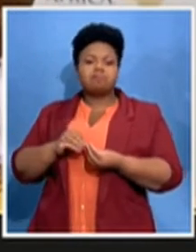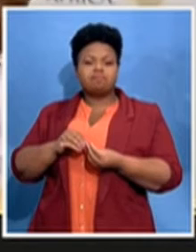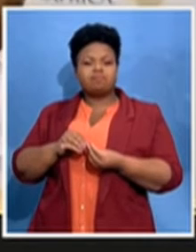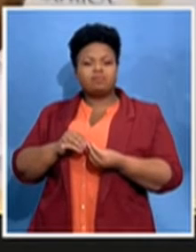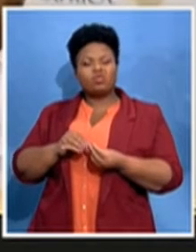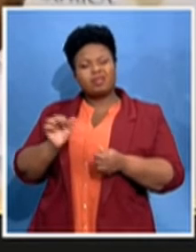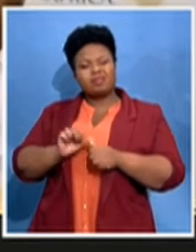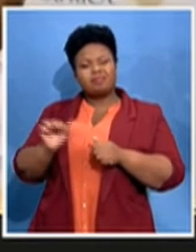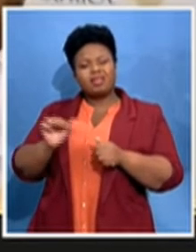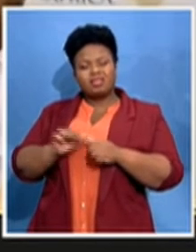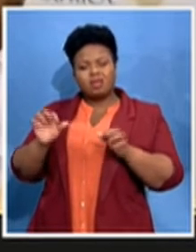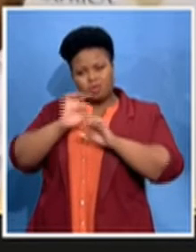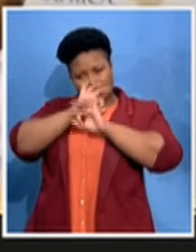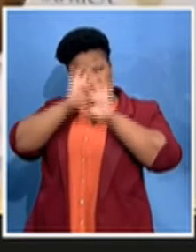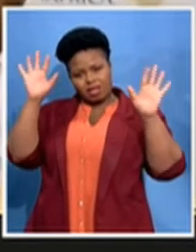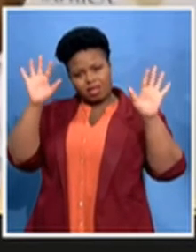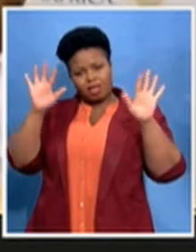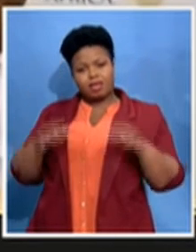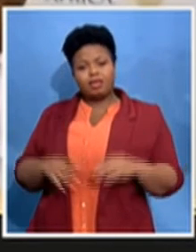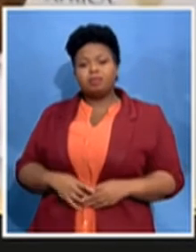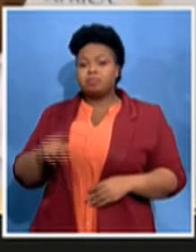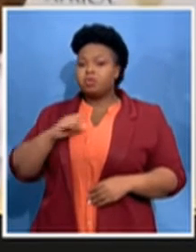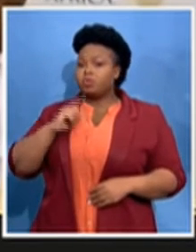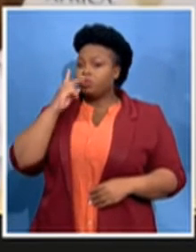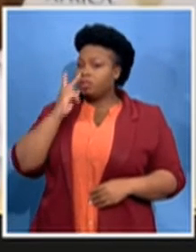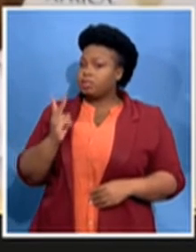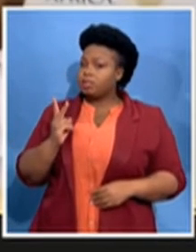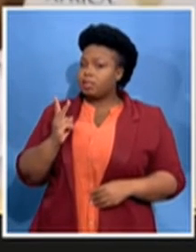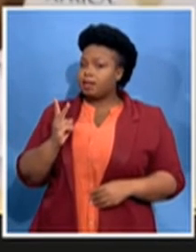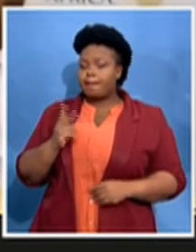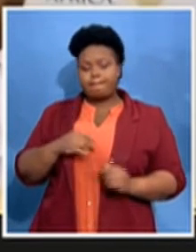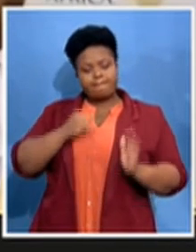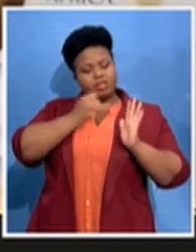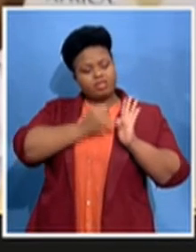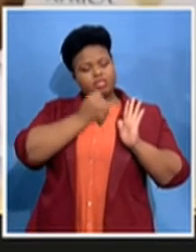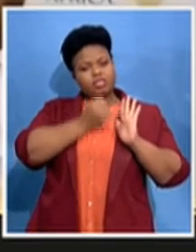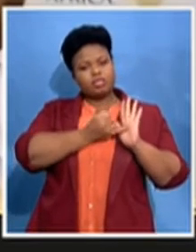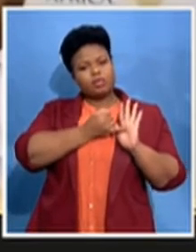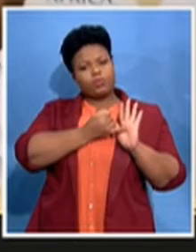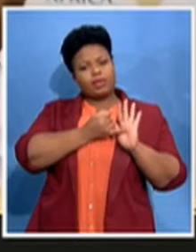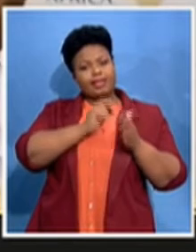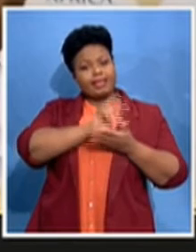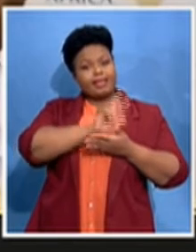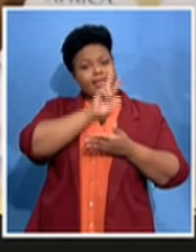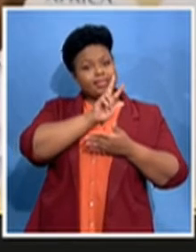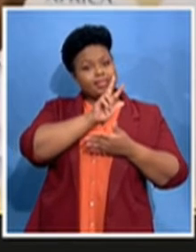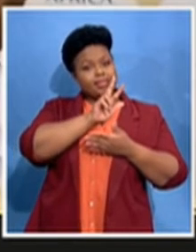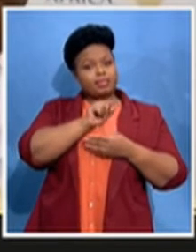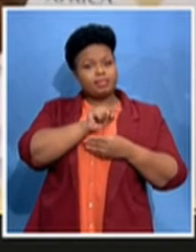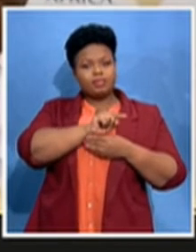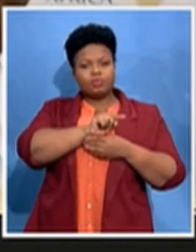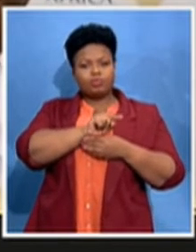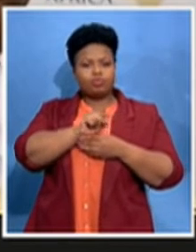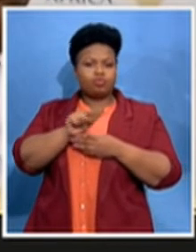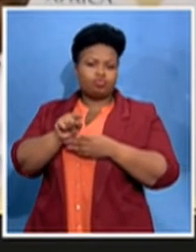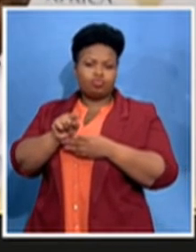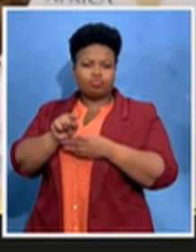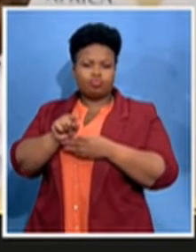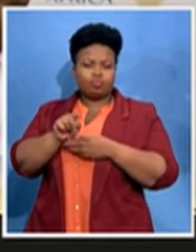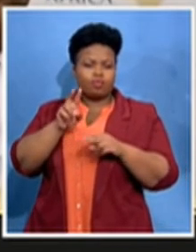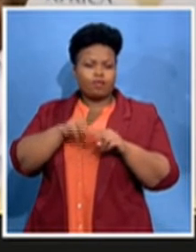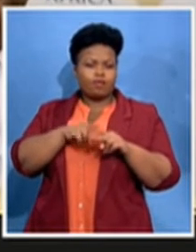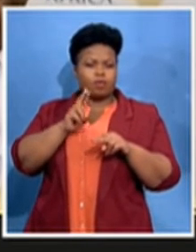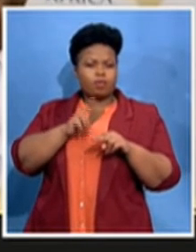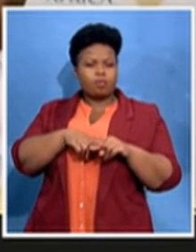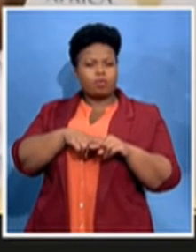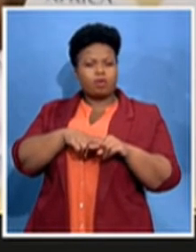that between January 18 and February 14, we have